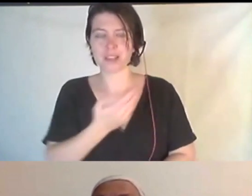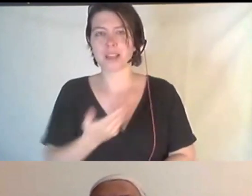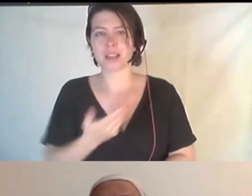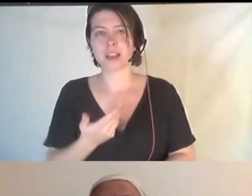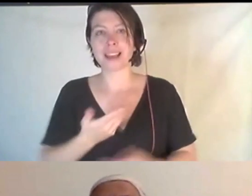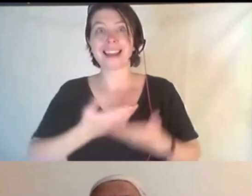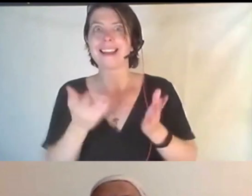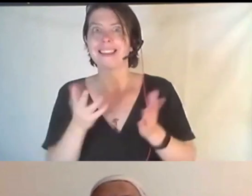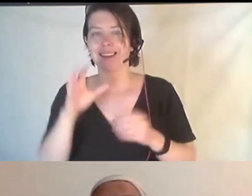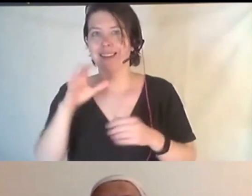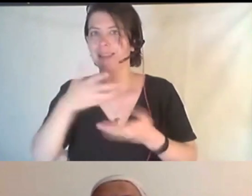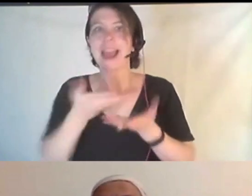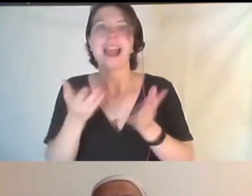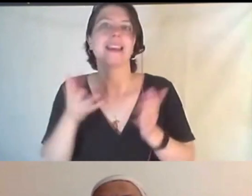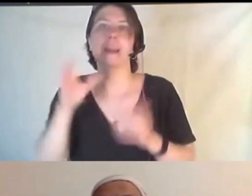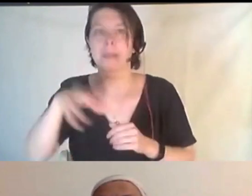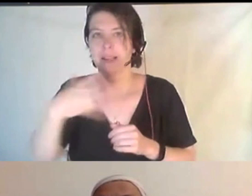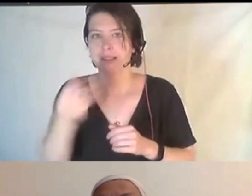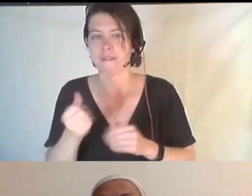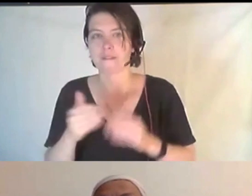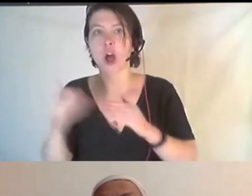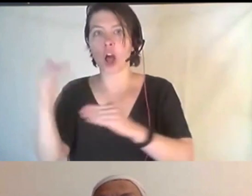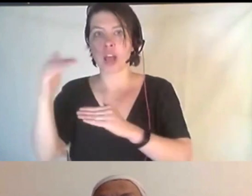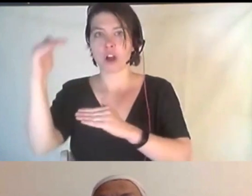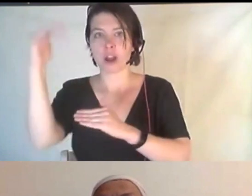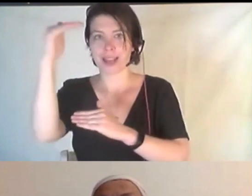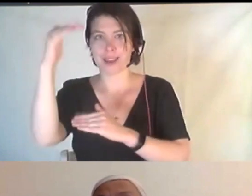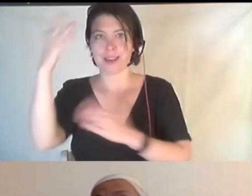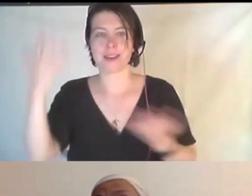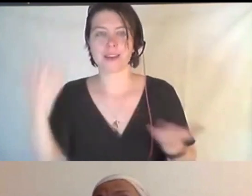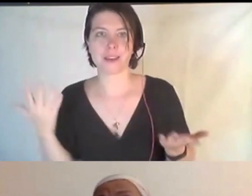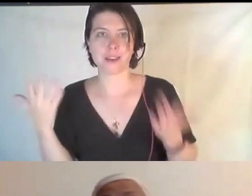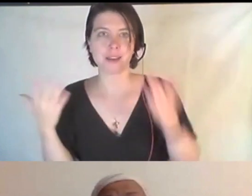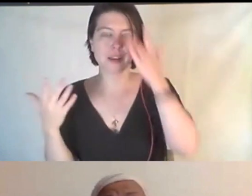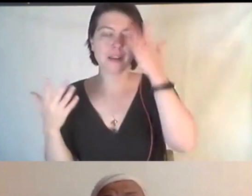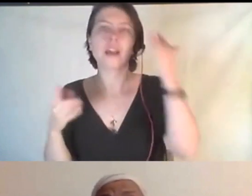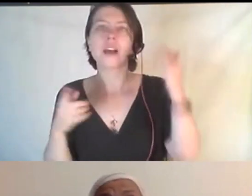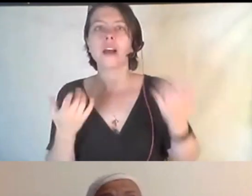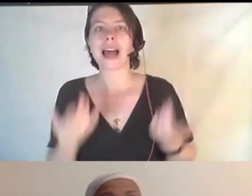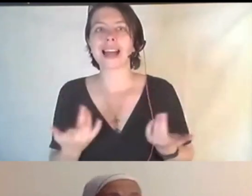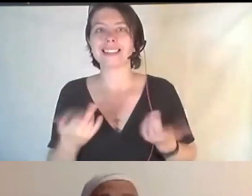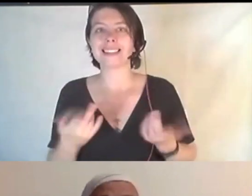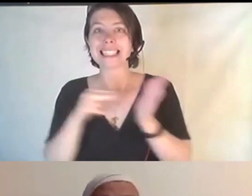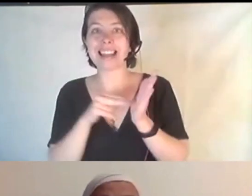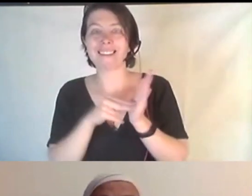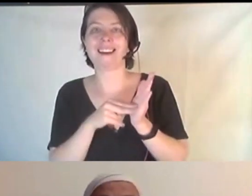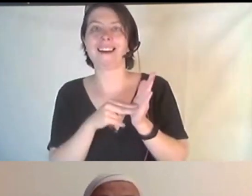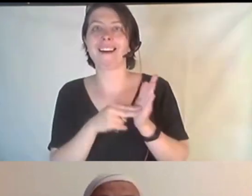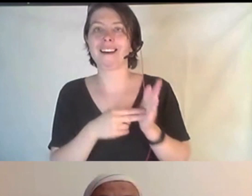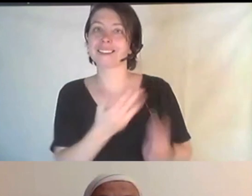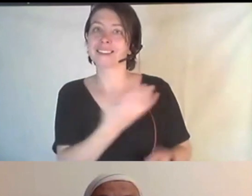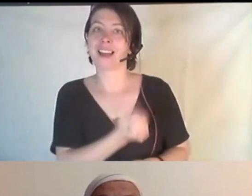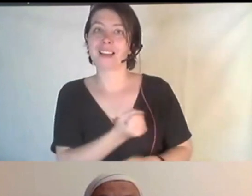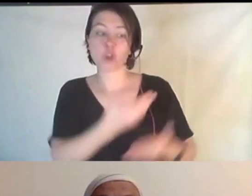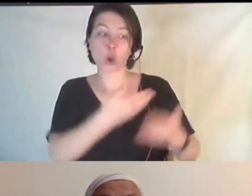a complex need, has often been, will be at the bottom of the pile because she's